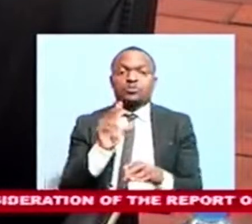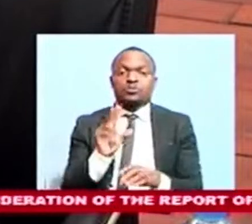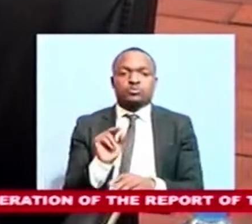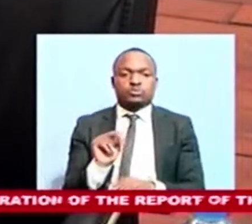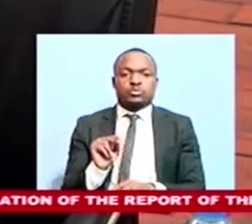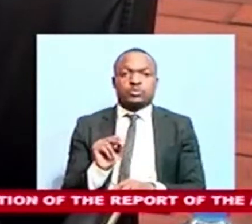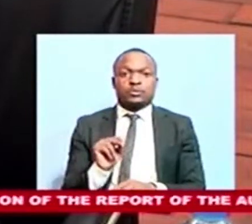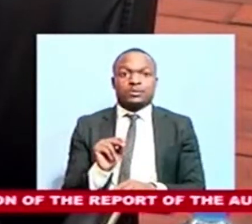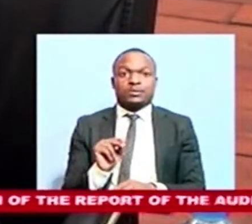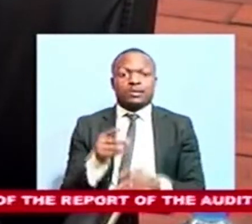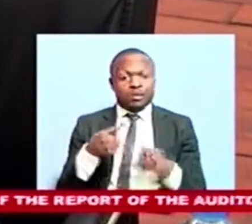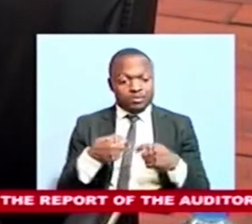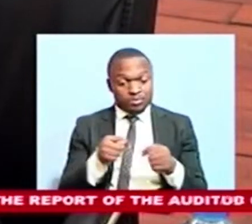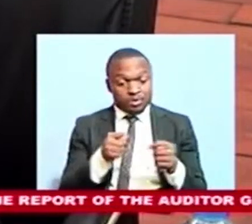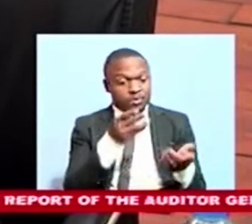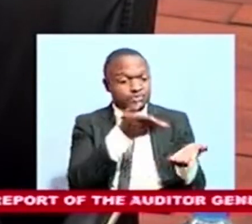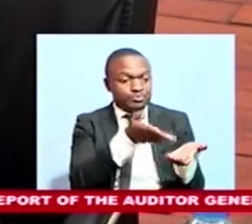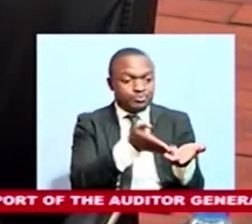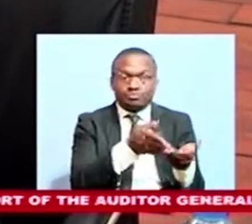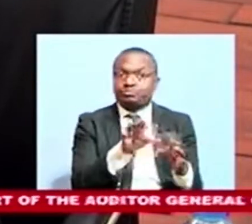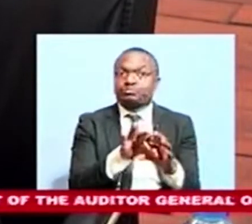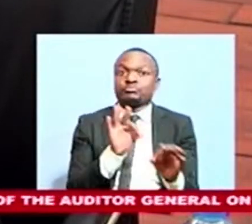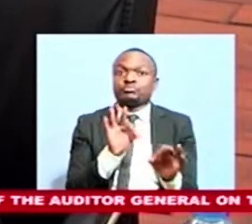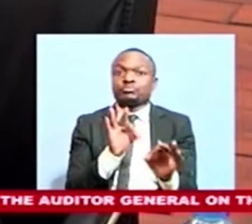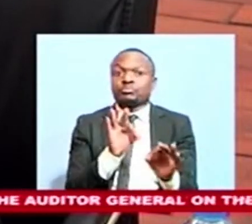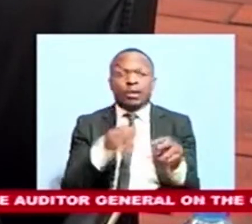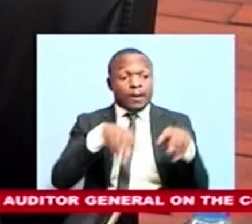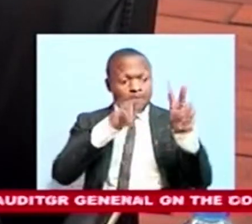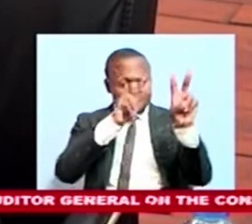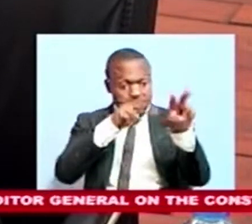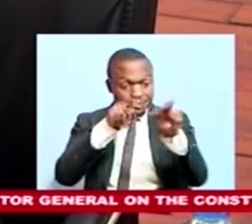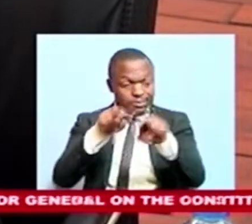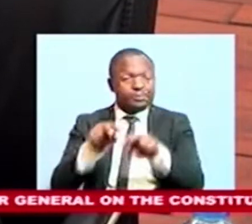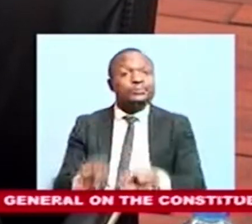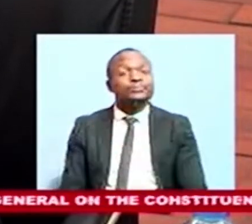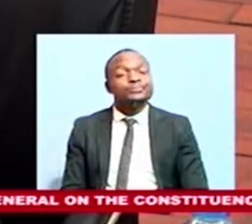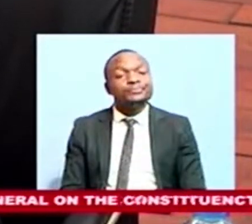we had tried and this is what we found in our monitoring?